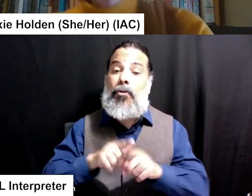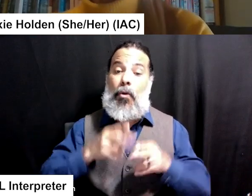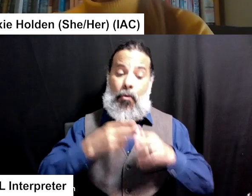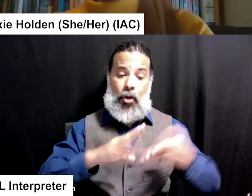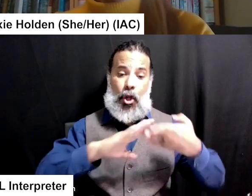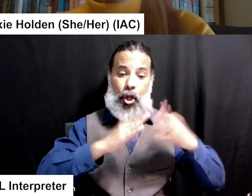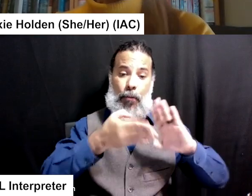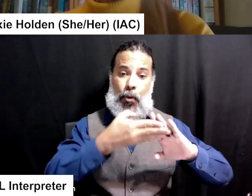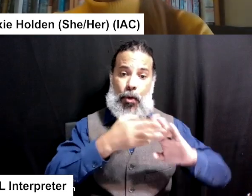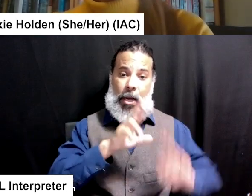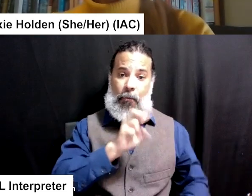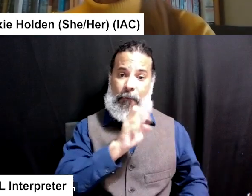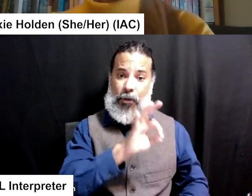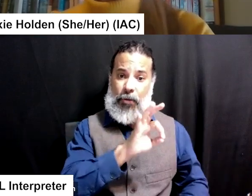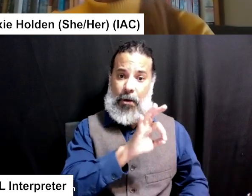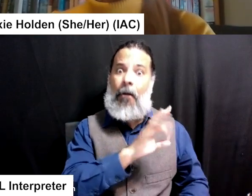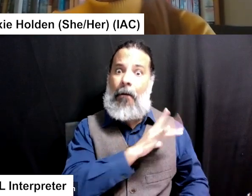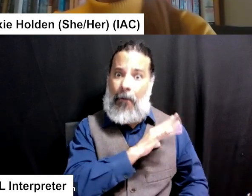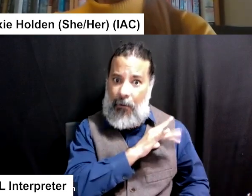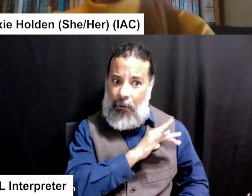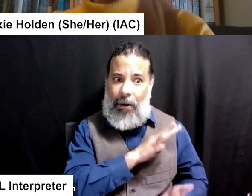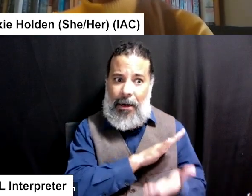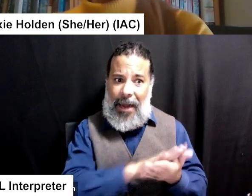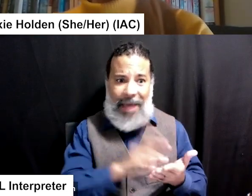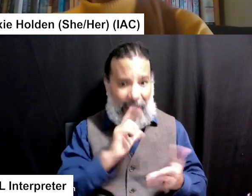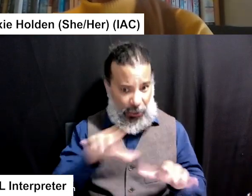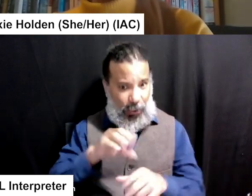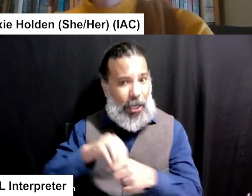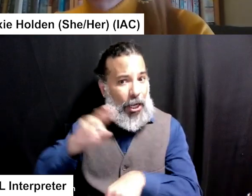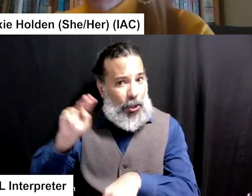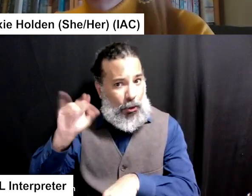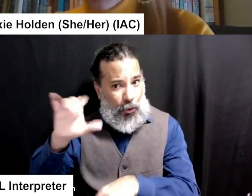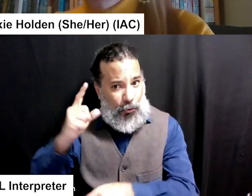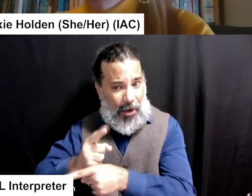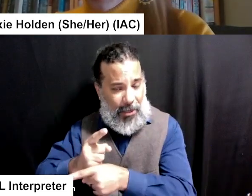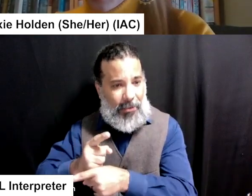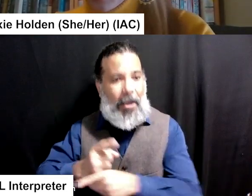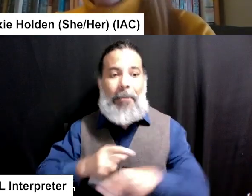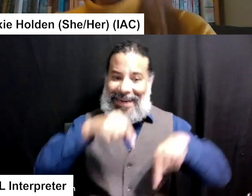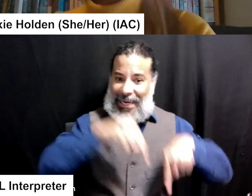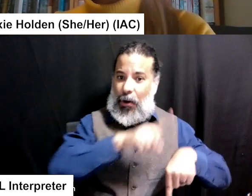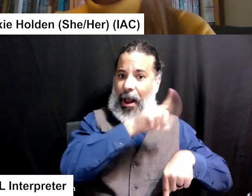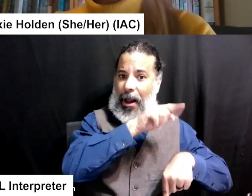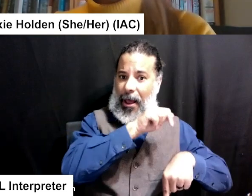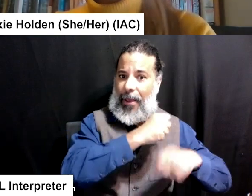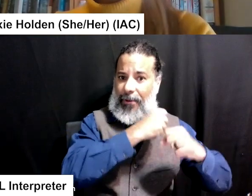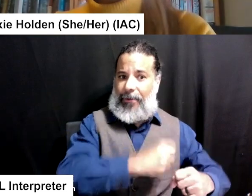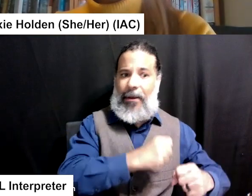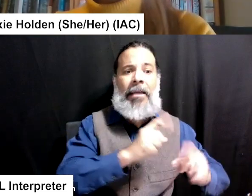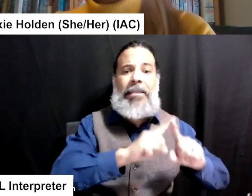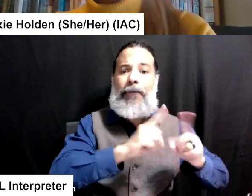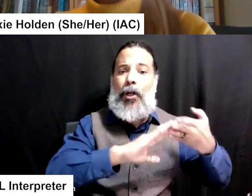really wonderful addition. I think they're doing it in New York, right? But certainly here in LA, different